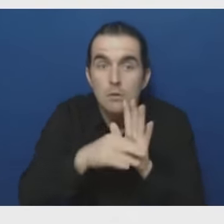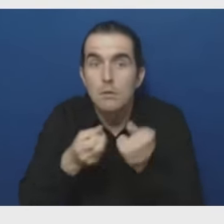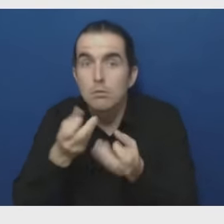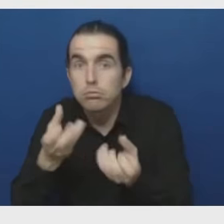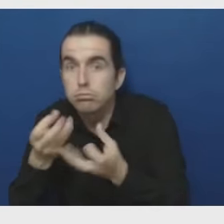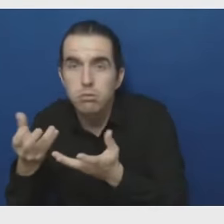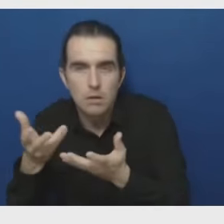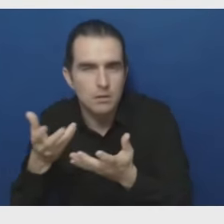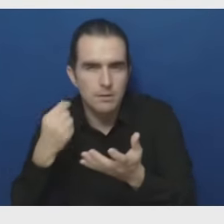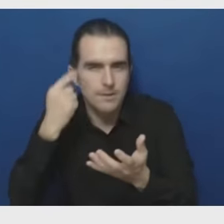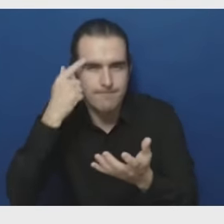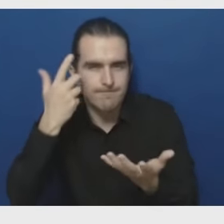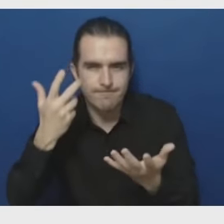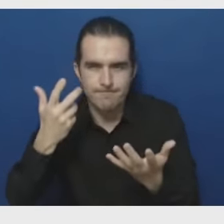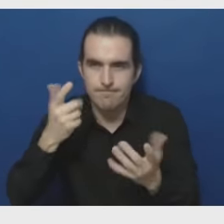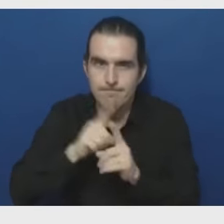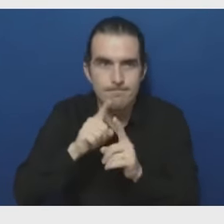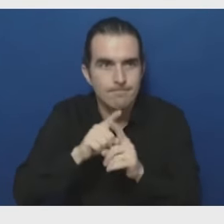me say that